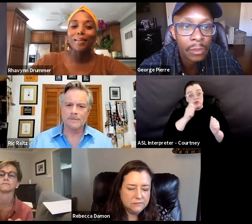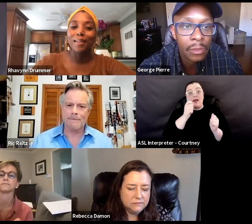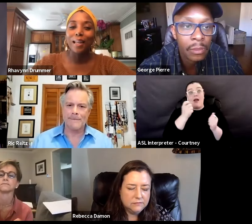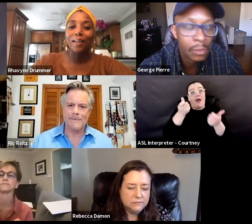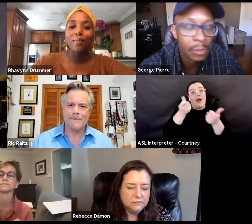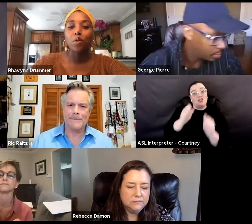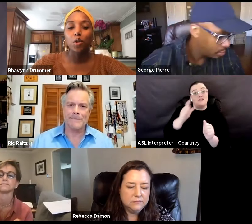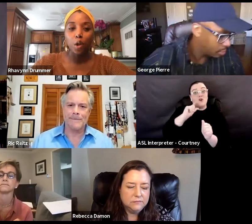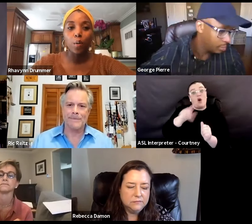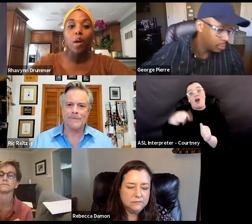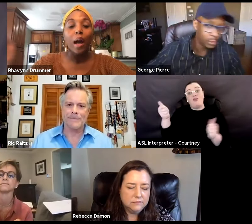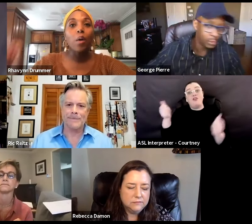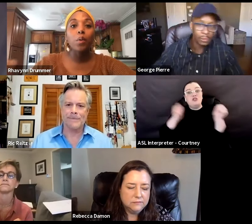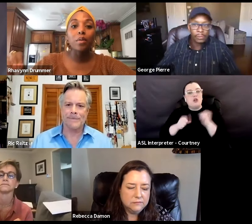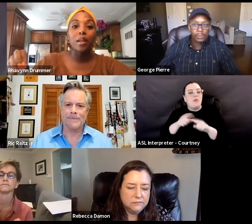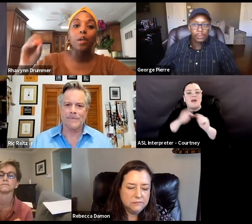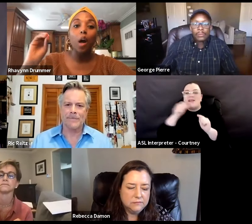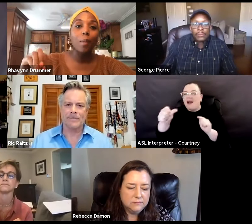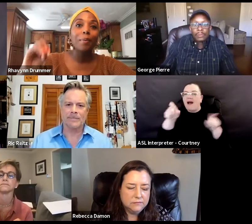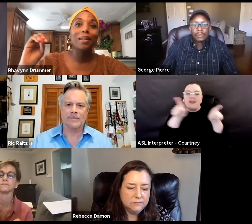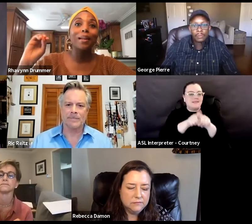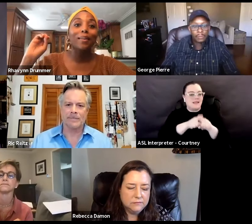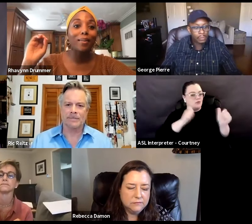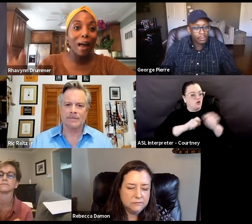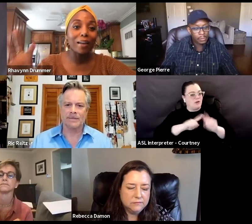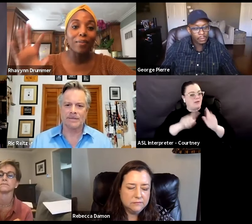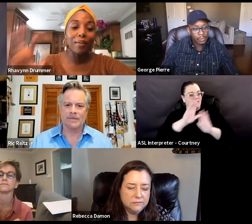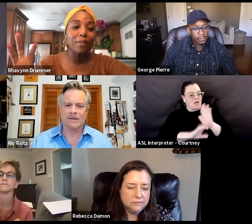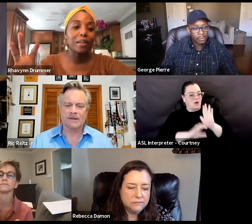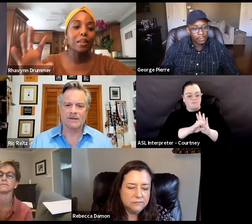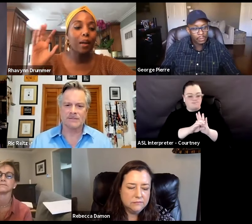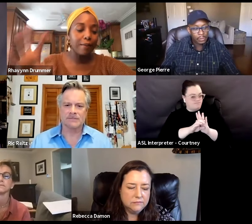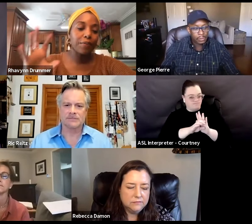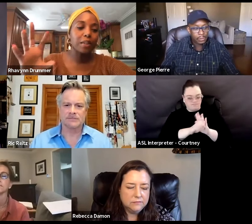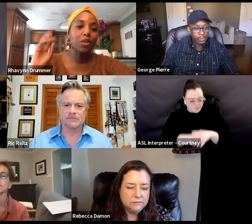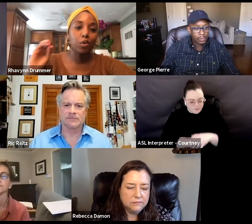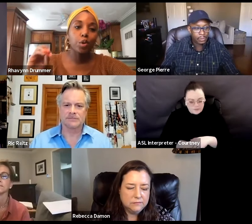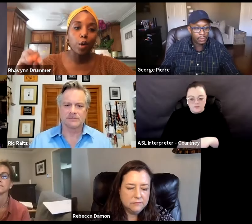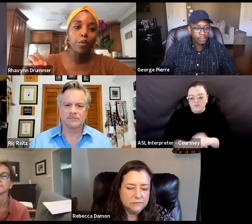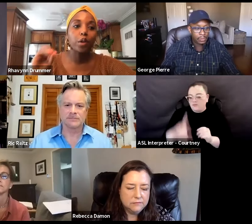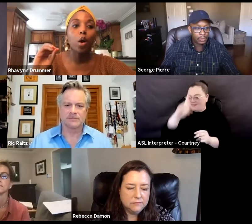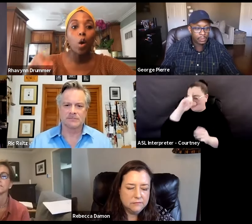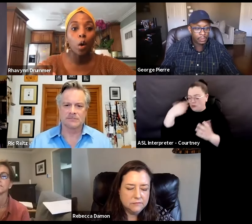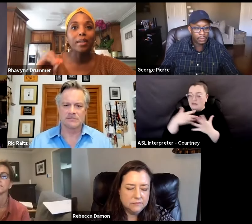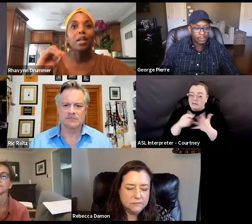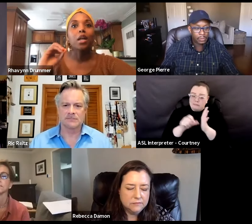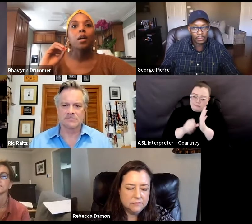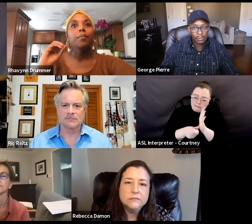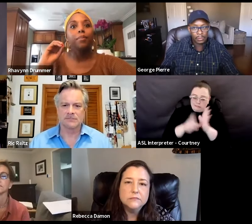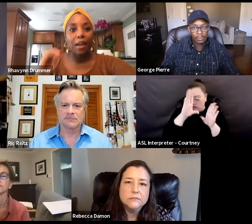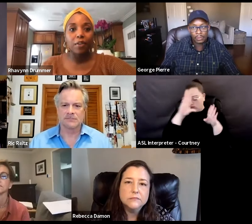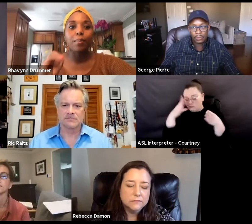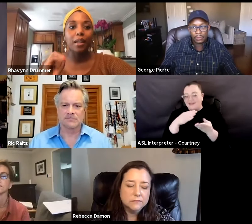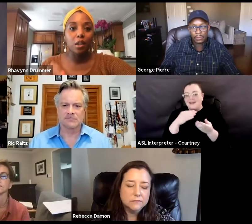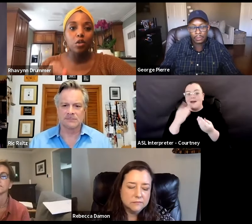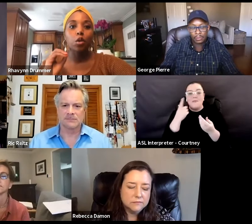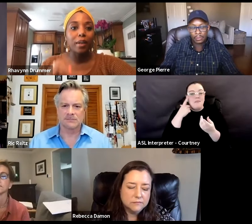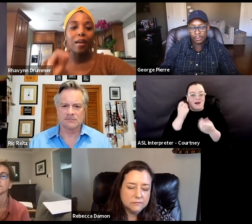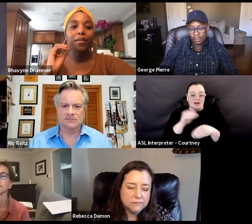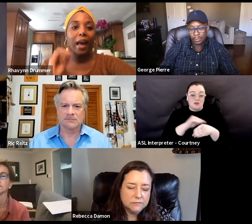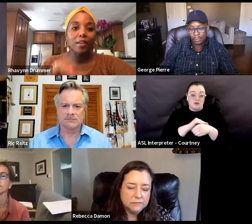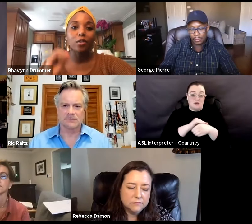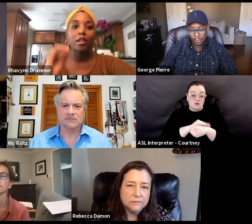the same show. I will say we are putting a lot of emphasis due to COVID on definitely making